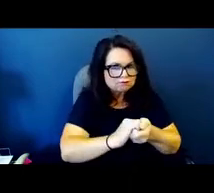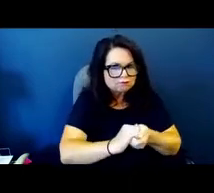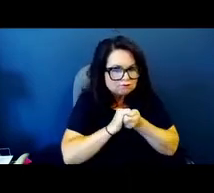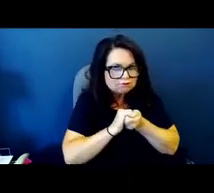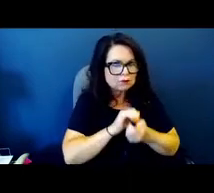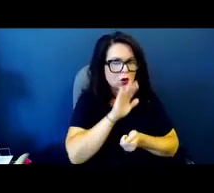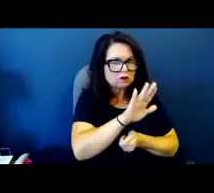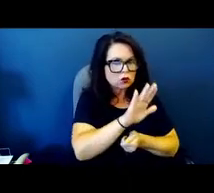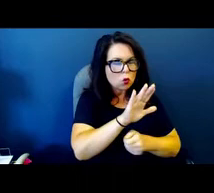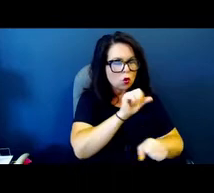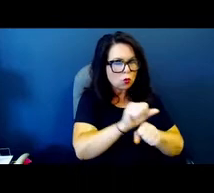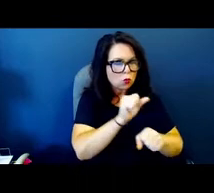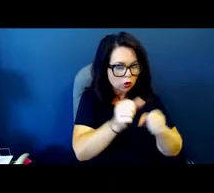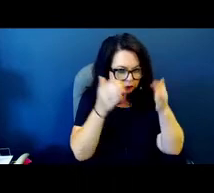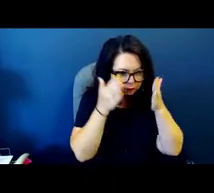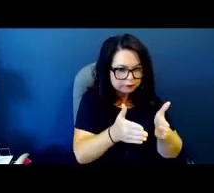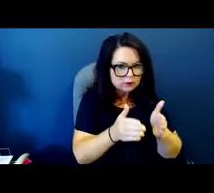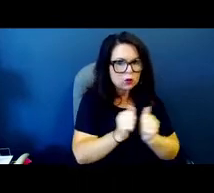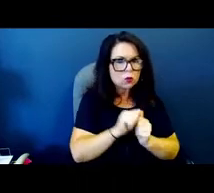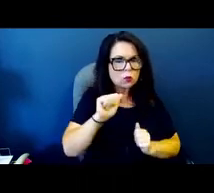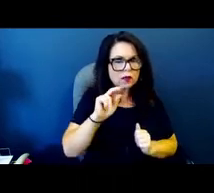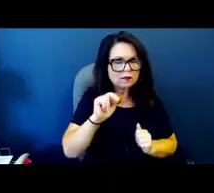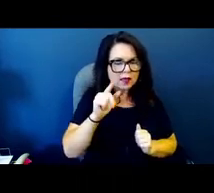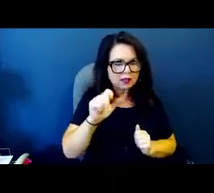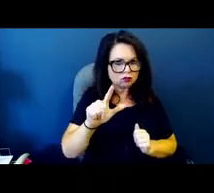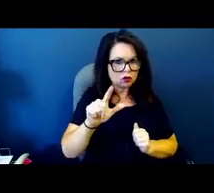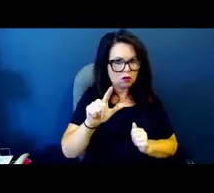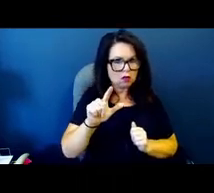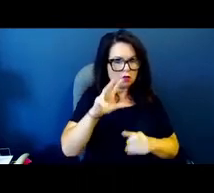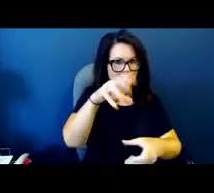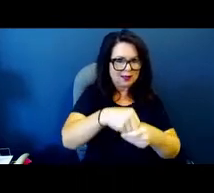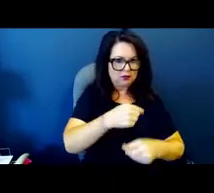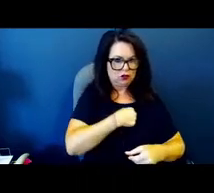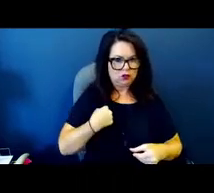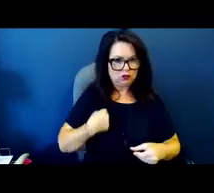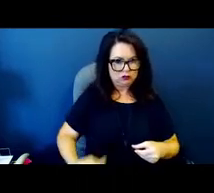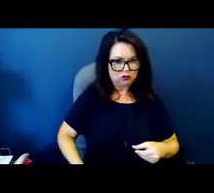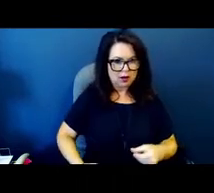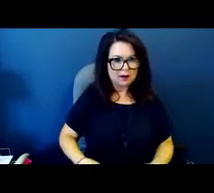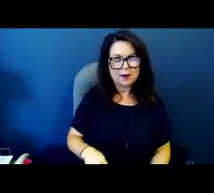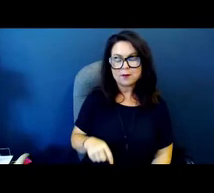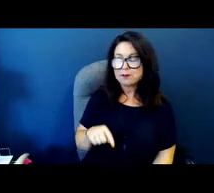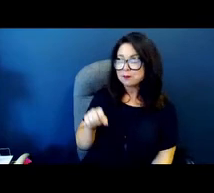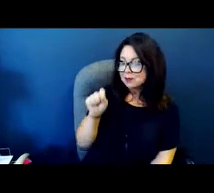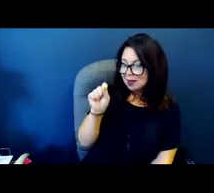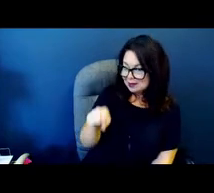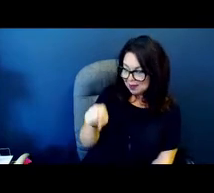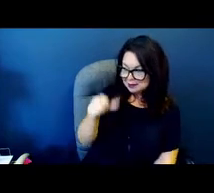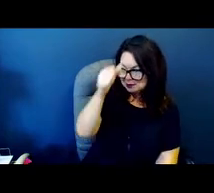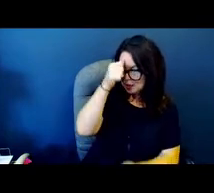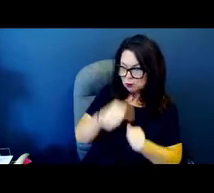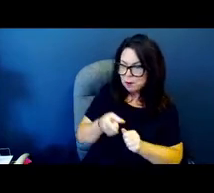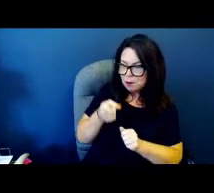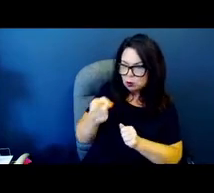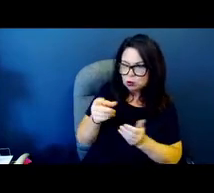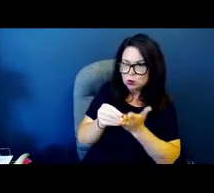with Angel in China. Yep, and I remember you were one of the student workers, so a greeter